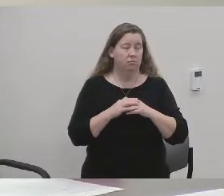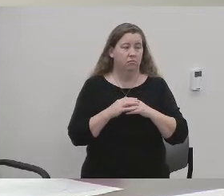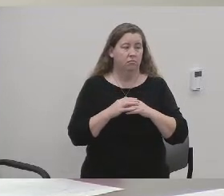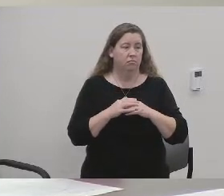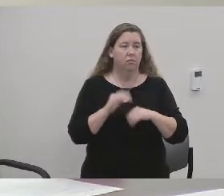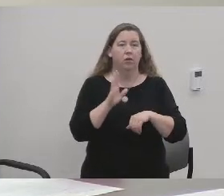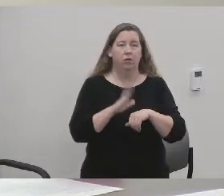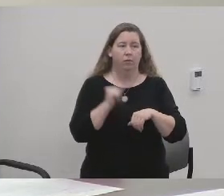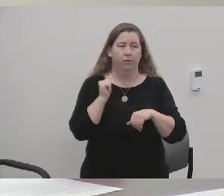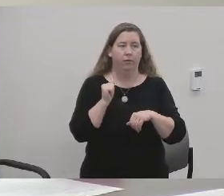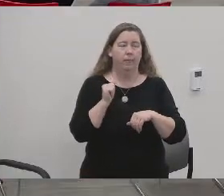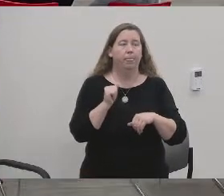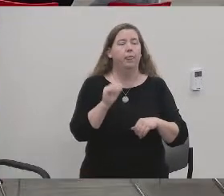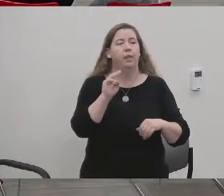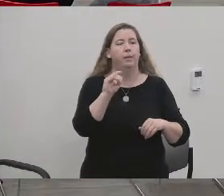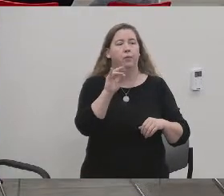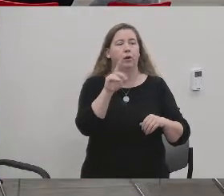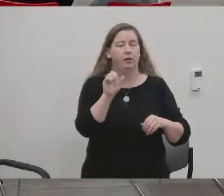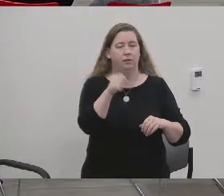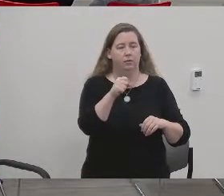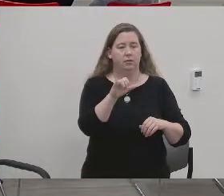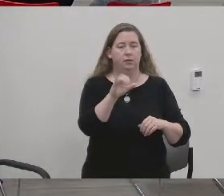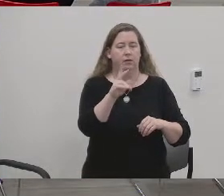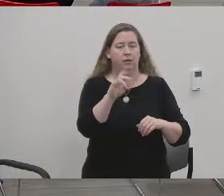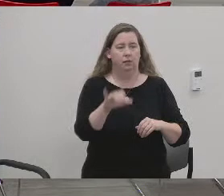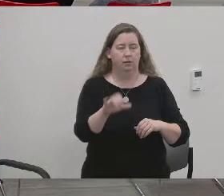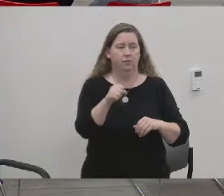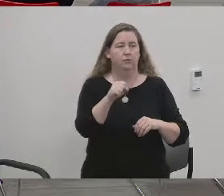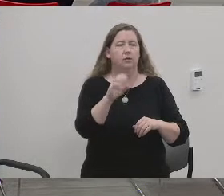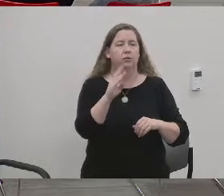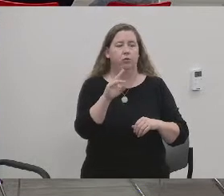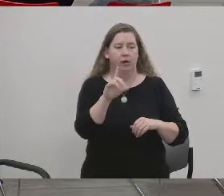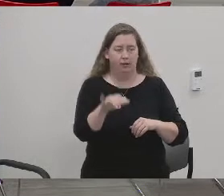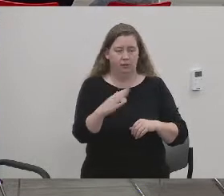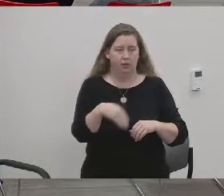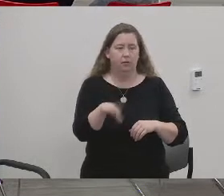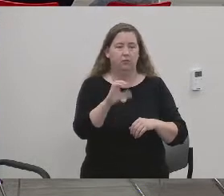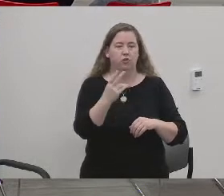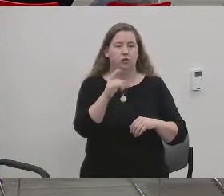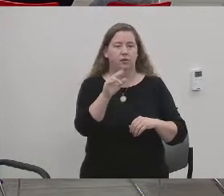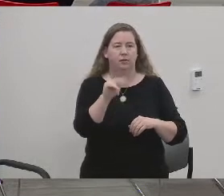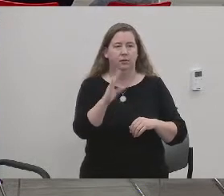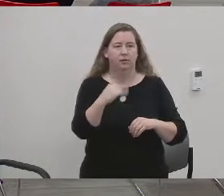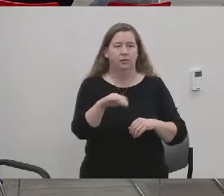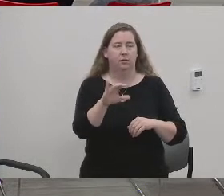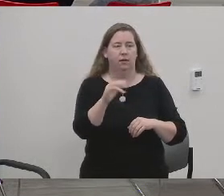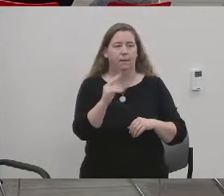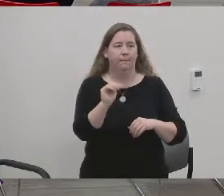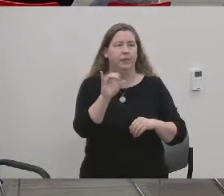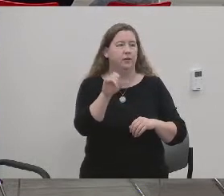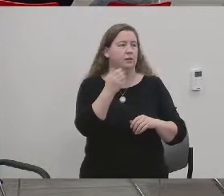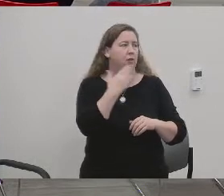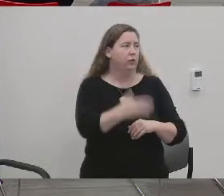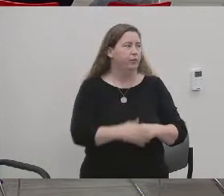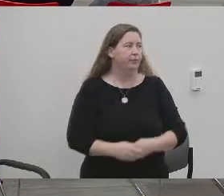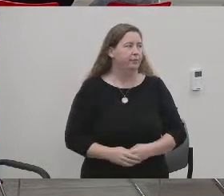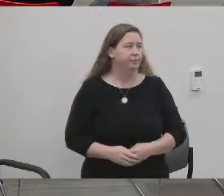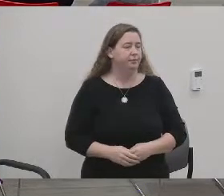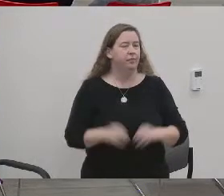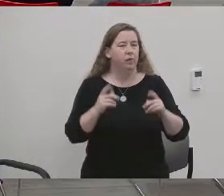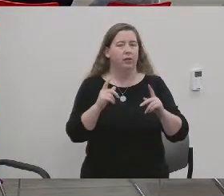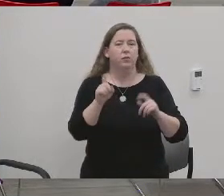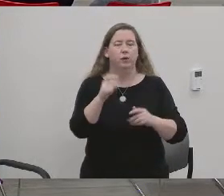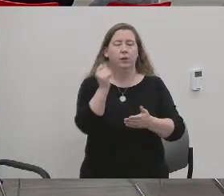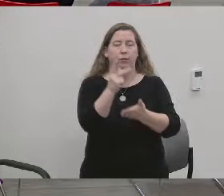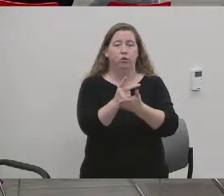Roll call, please. Mr. Miranda? Yes. Mr. Yaki? Yes. Mrs. Brady? Yes. Mrs. Chestnut? Yes. Mr. Ham? Yes, thank you. Next, we need the